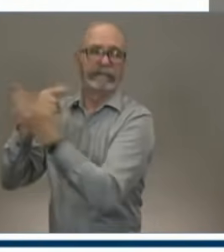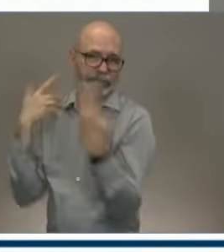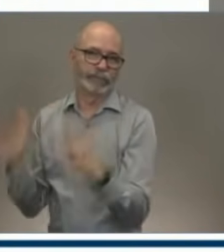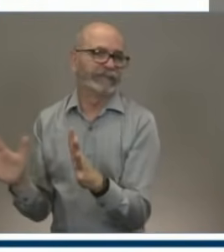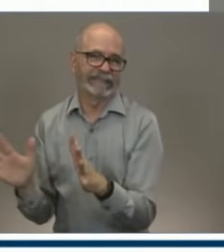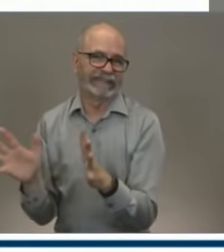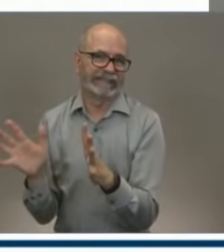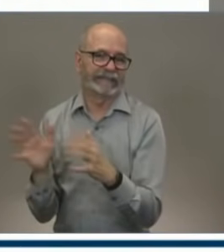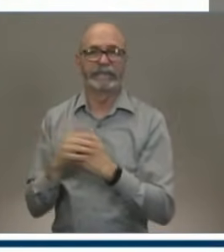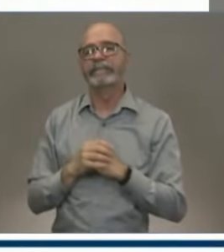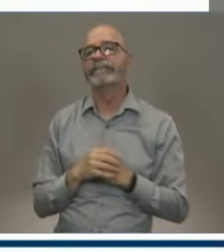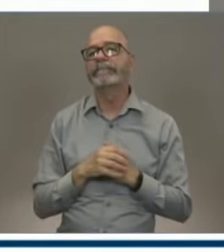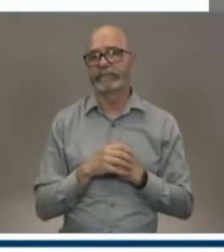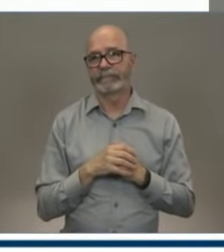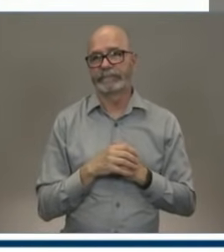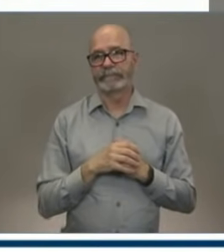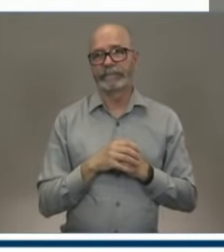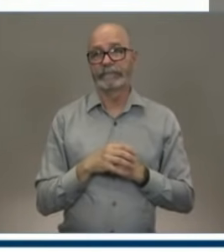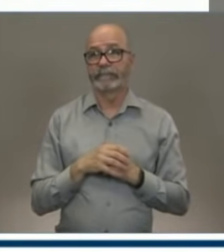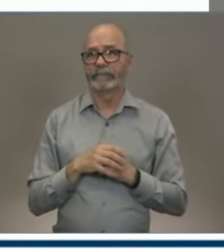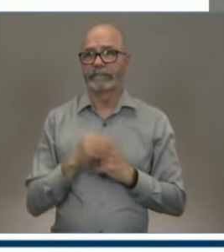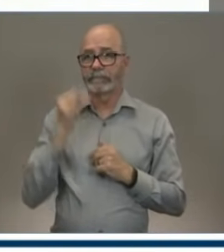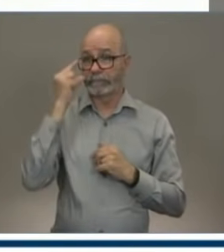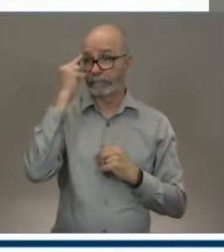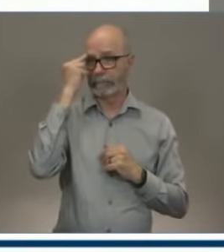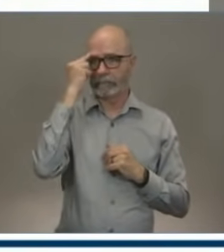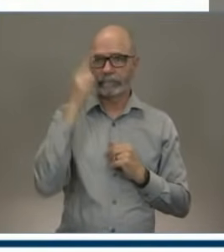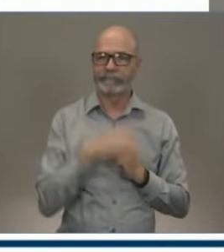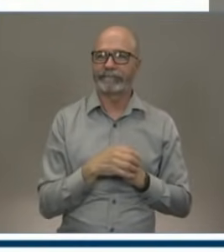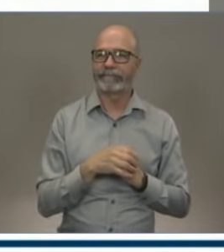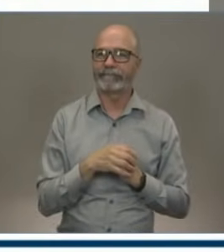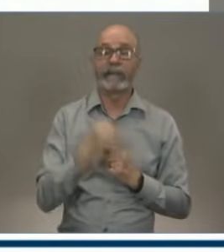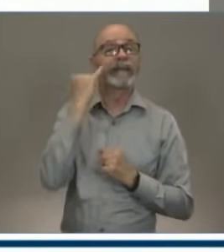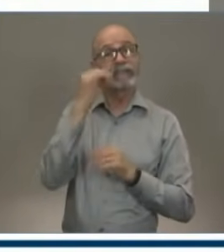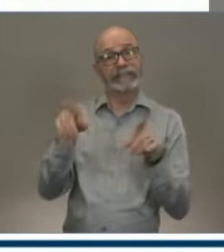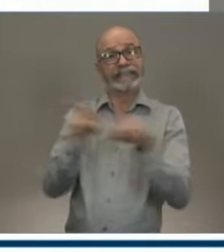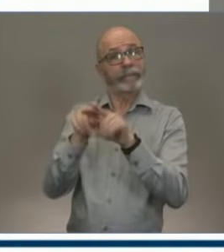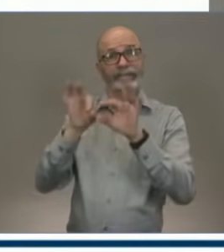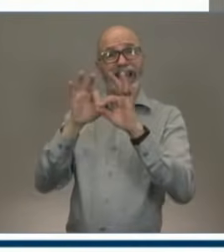we know about any infection before those individuals in the household can